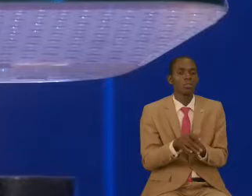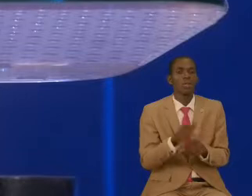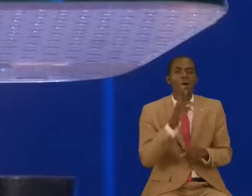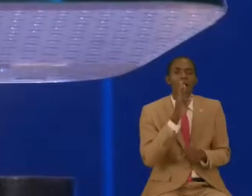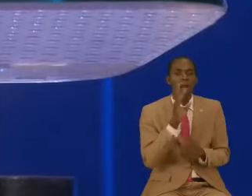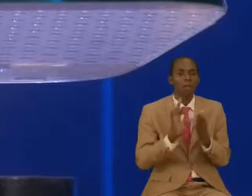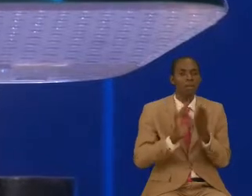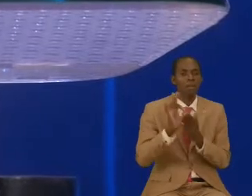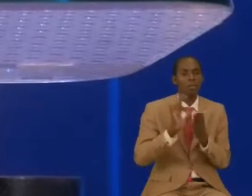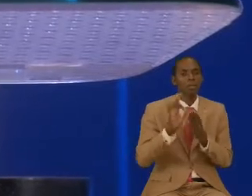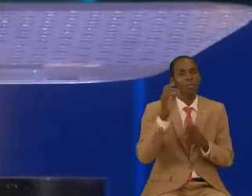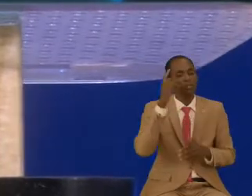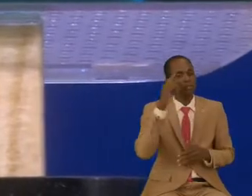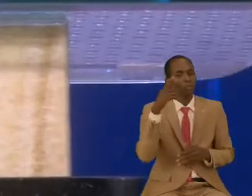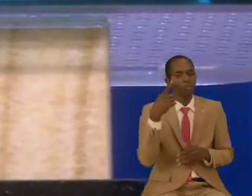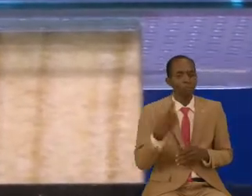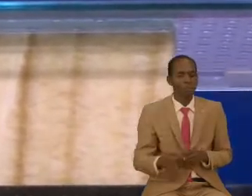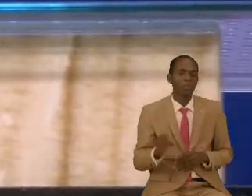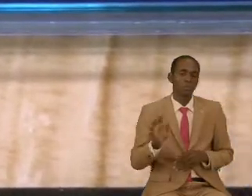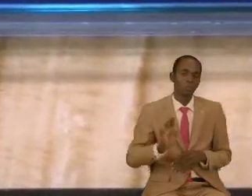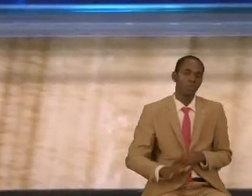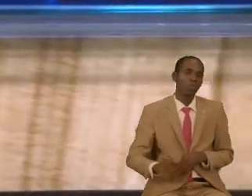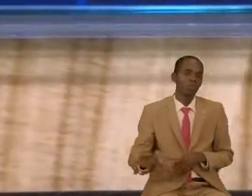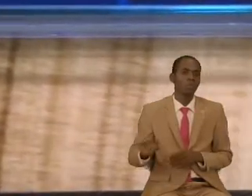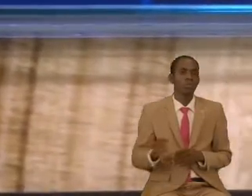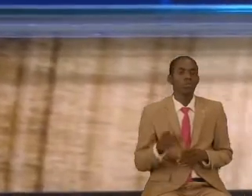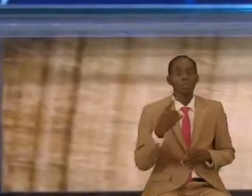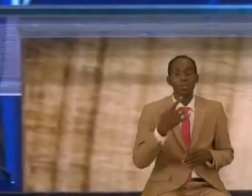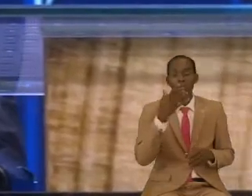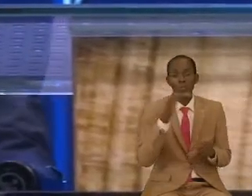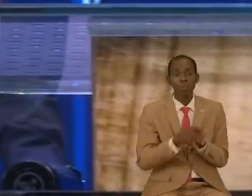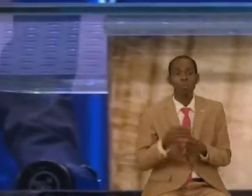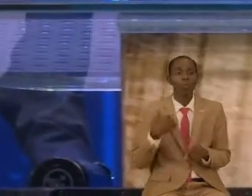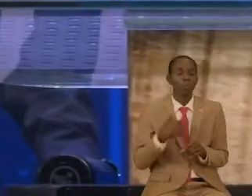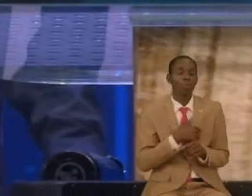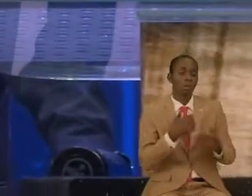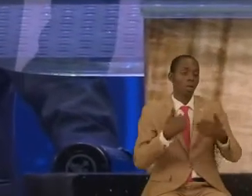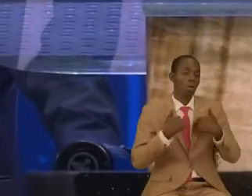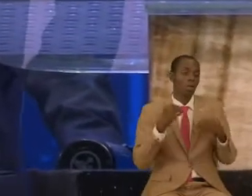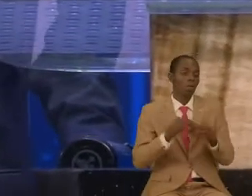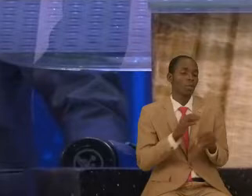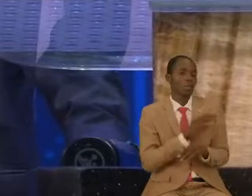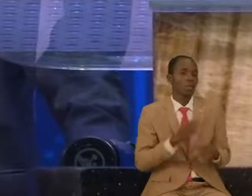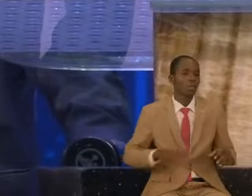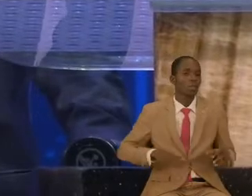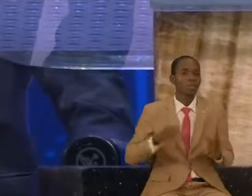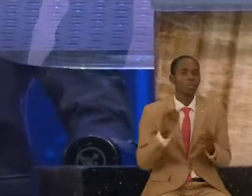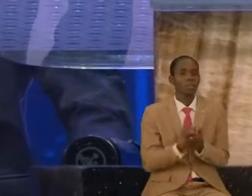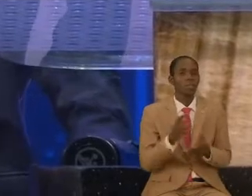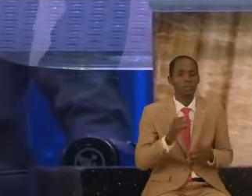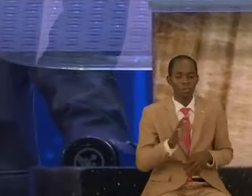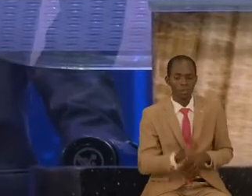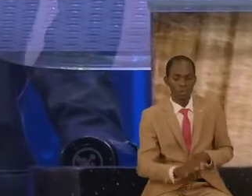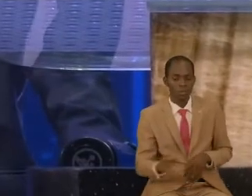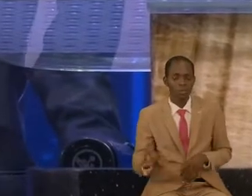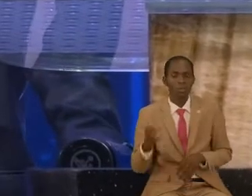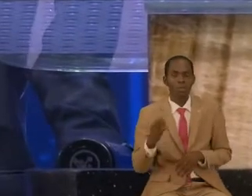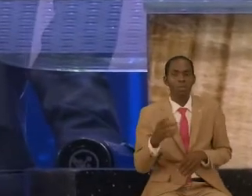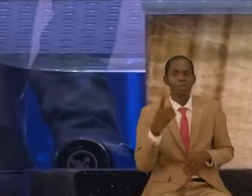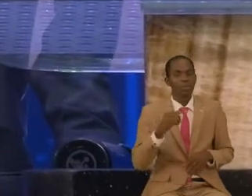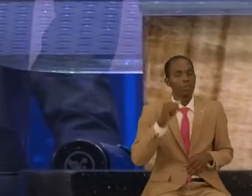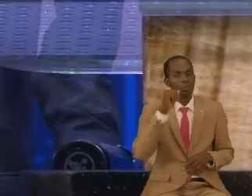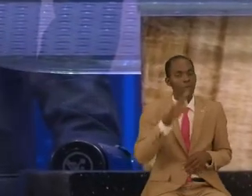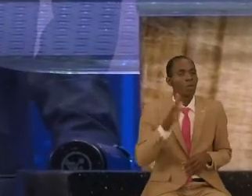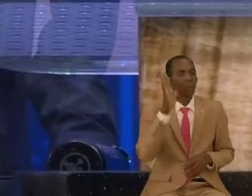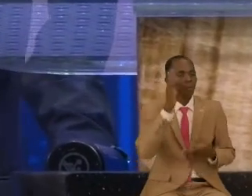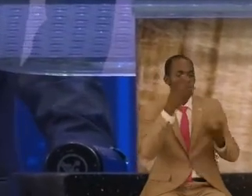are counted for the seed. The promise we have in Christ, that the seed of the woman will